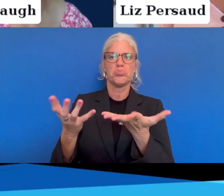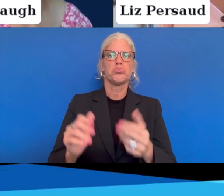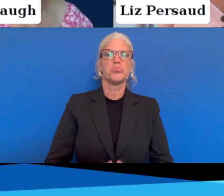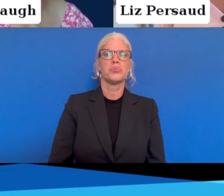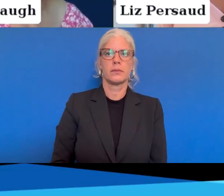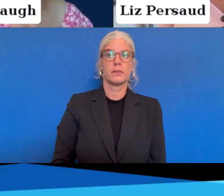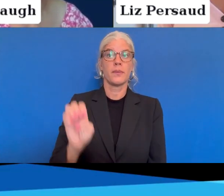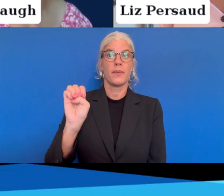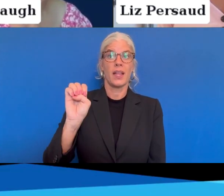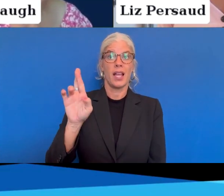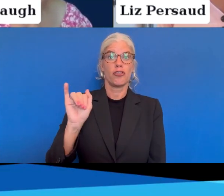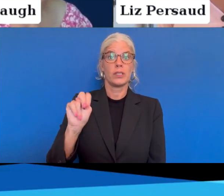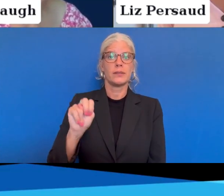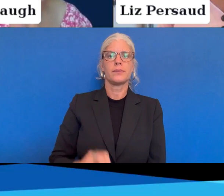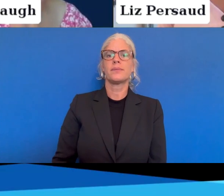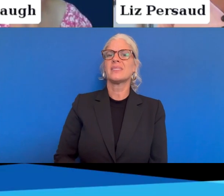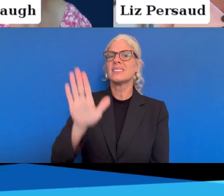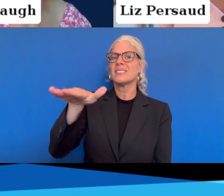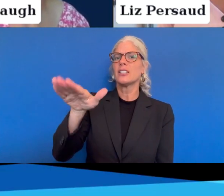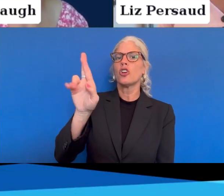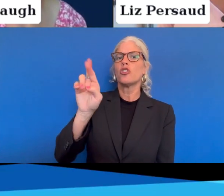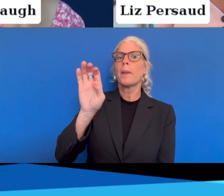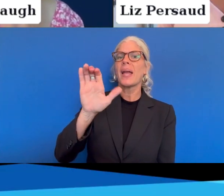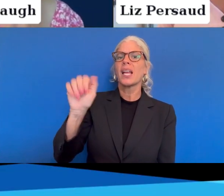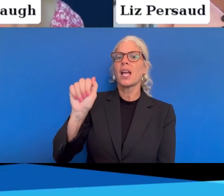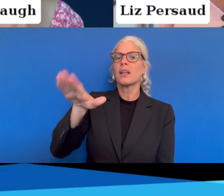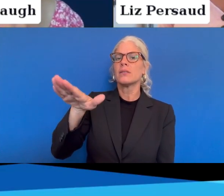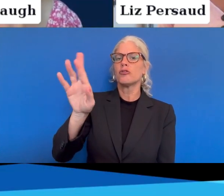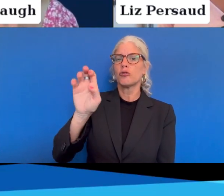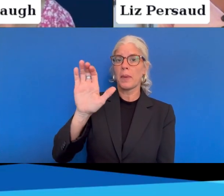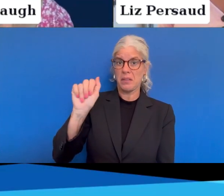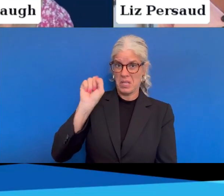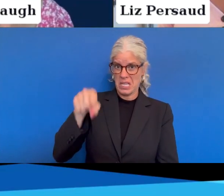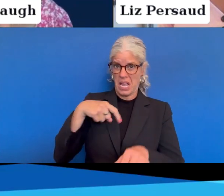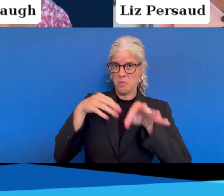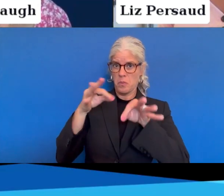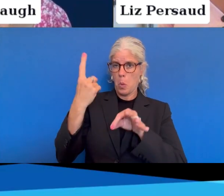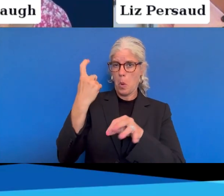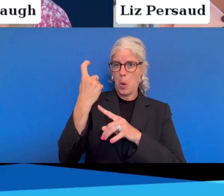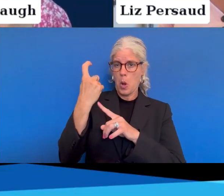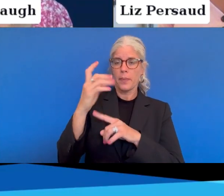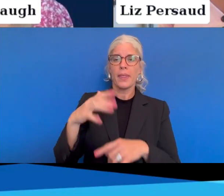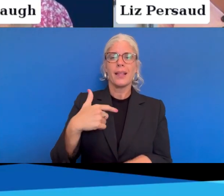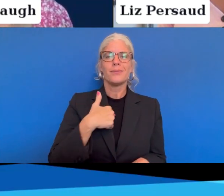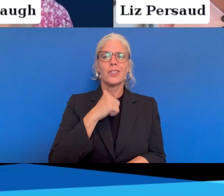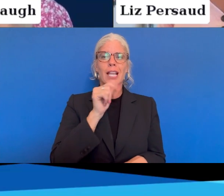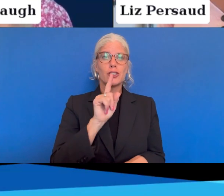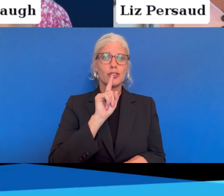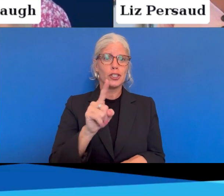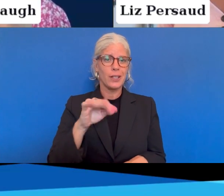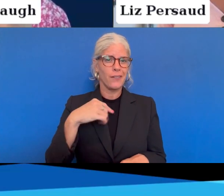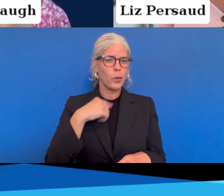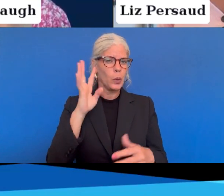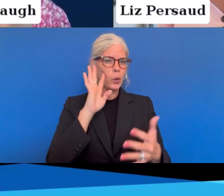questions and take a few of those. Rebecca, Yes. Rebecca, can I say one more thing? I wasn't sure Sure.